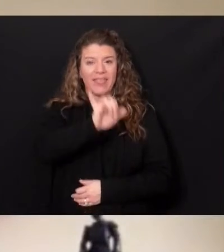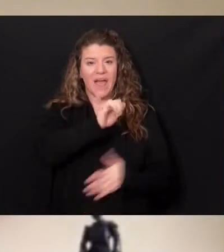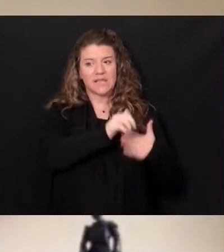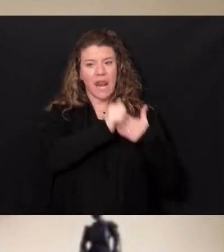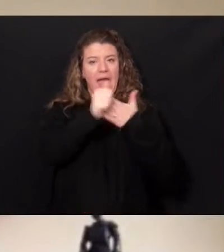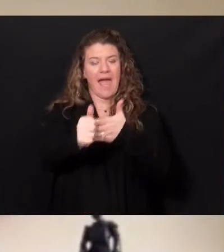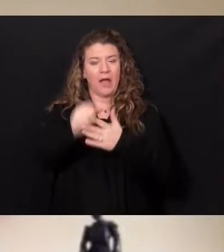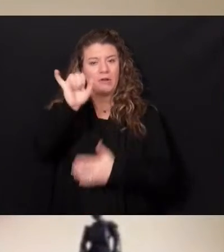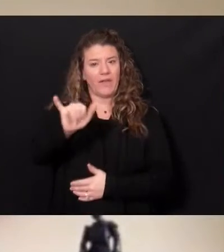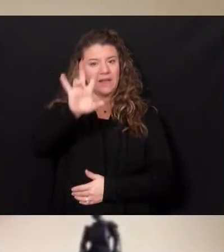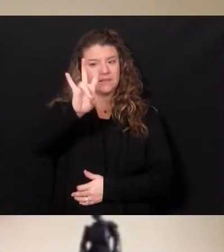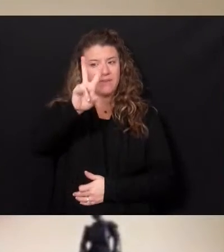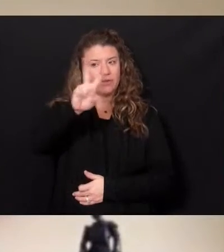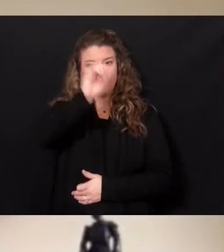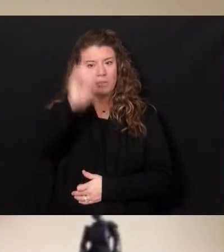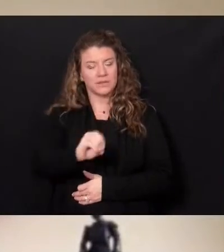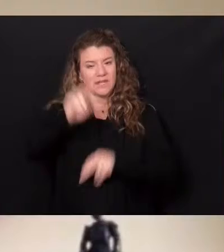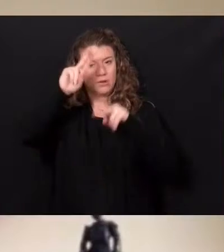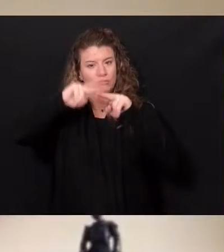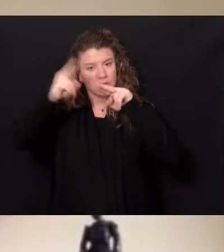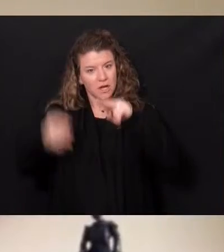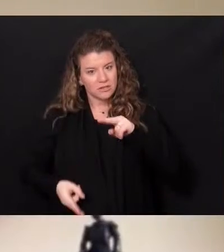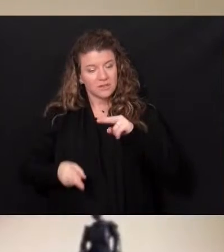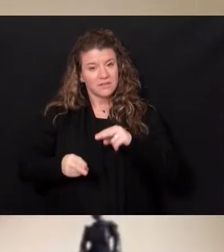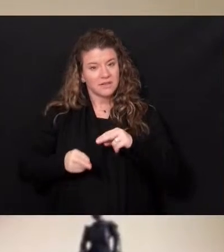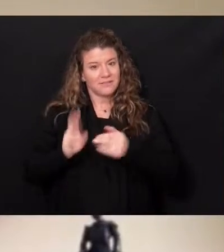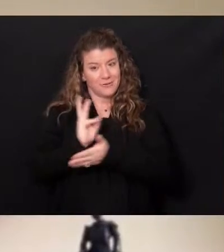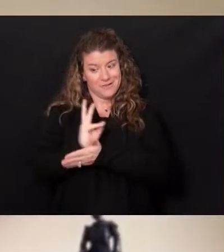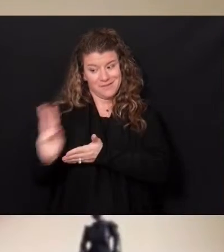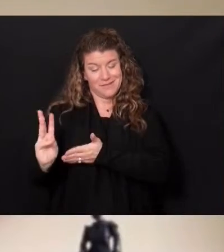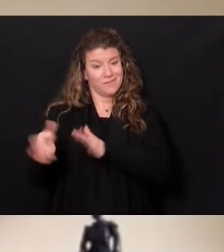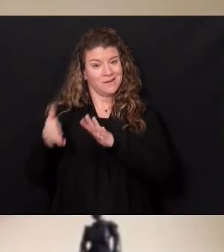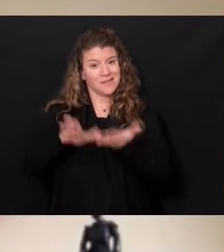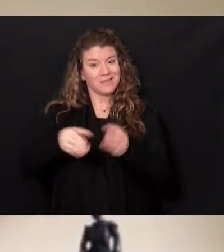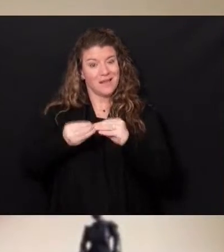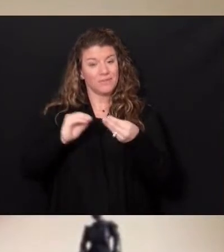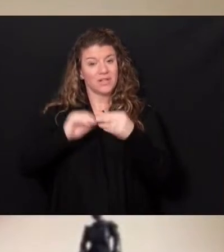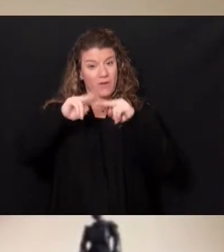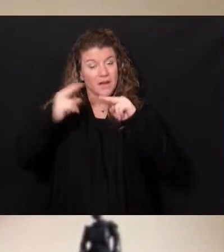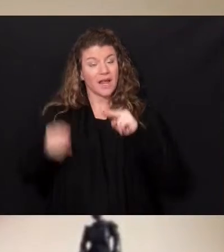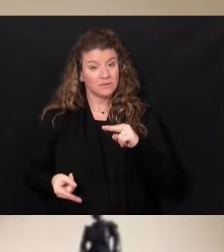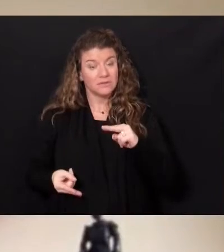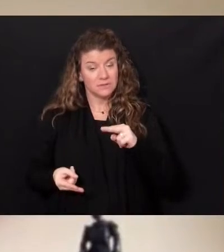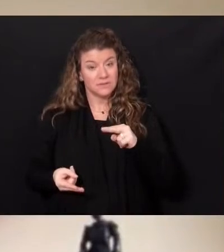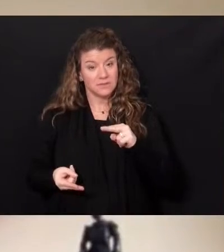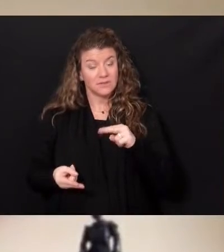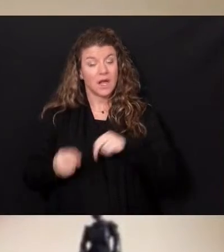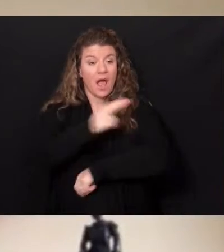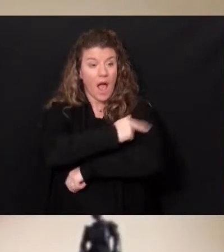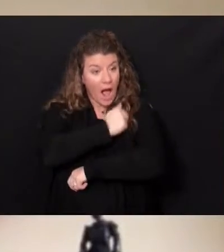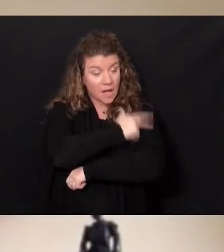that 72% reduction in the first 6 weeks of our death rates, and